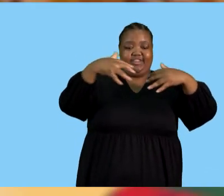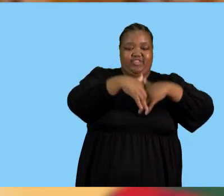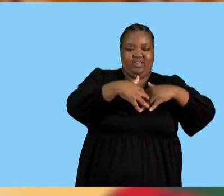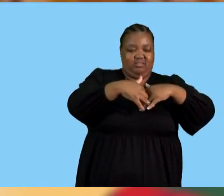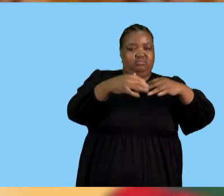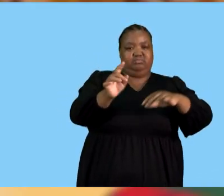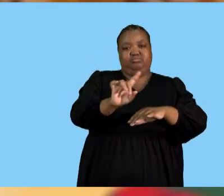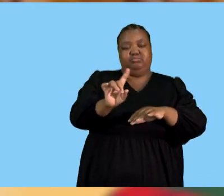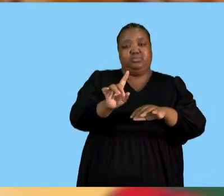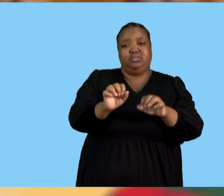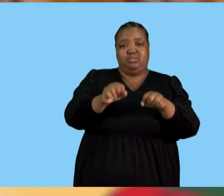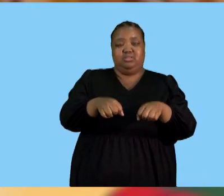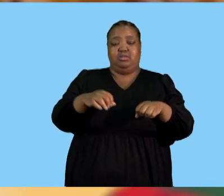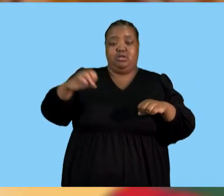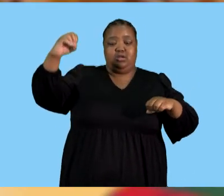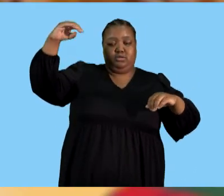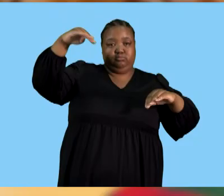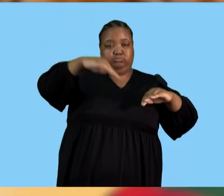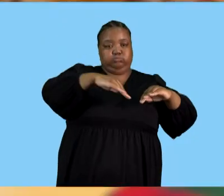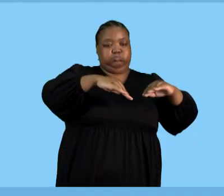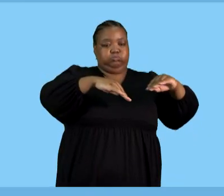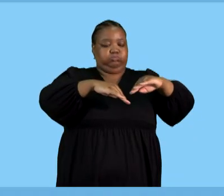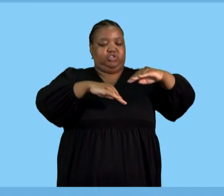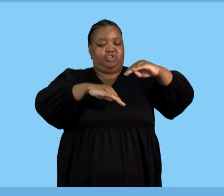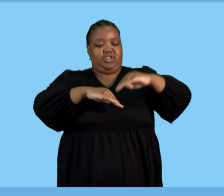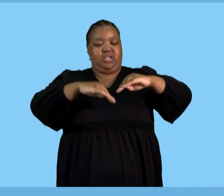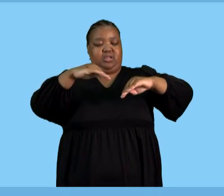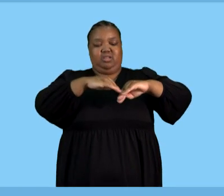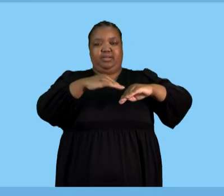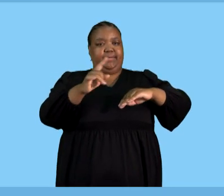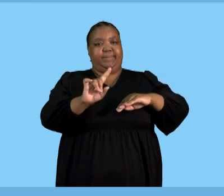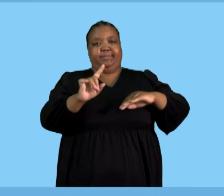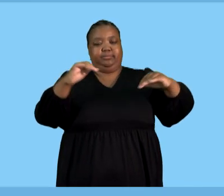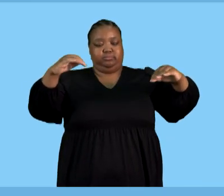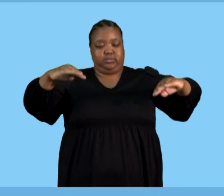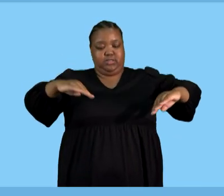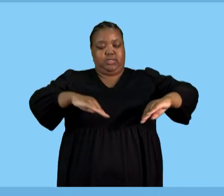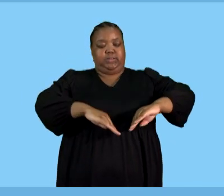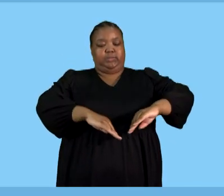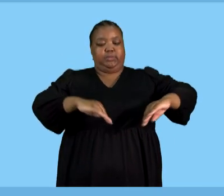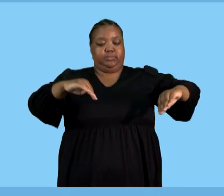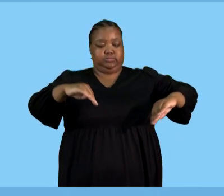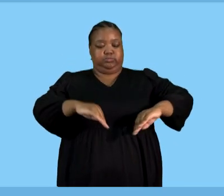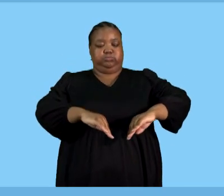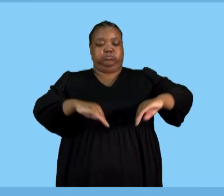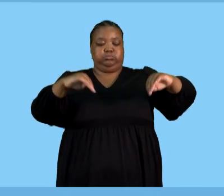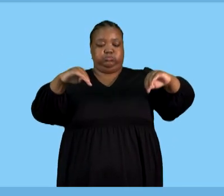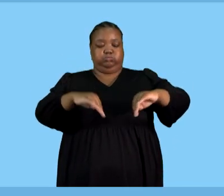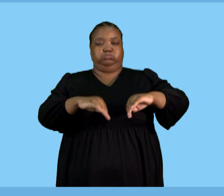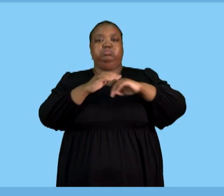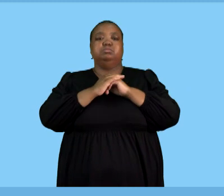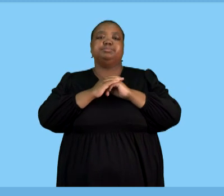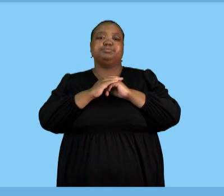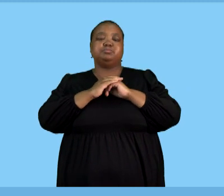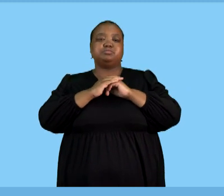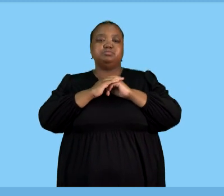never meet anywhere. So this ray will never touch this ray. This ray will never touch this ray. They will always be next to each